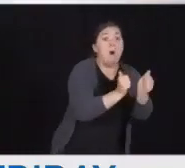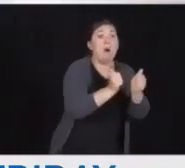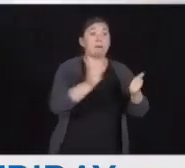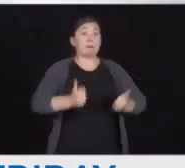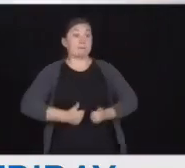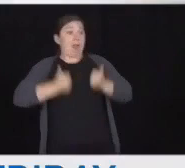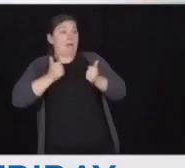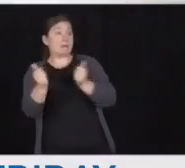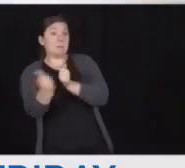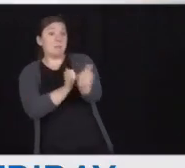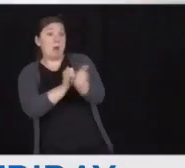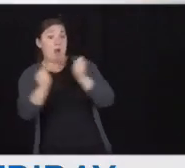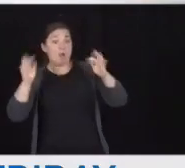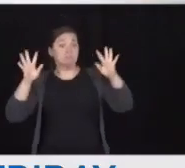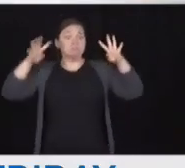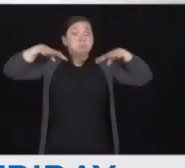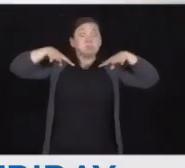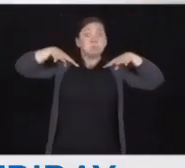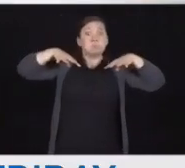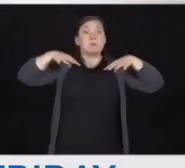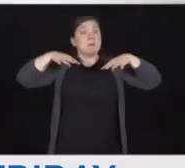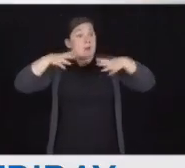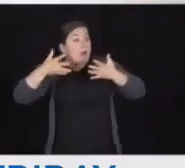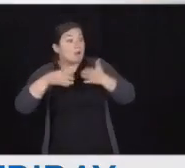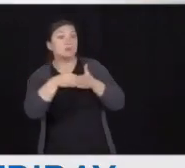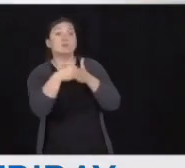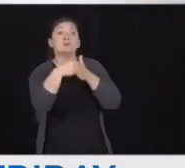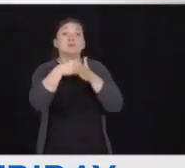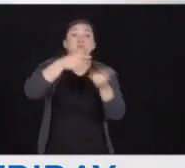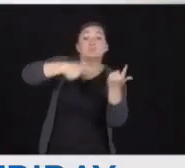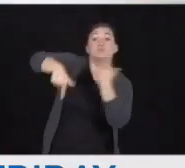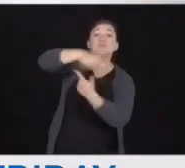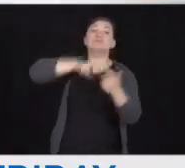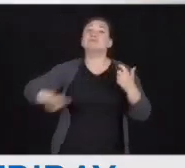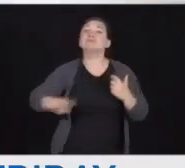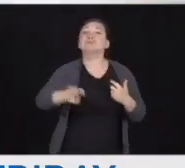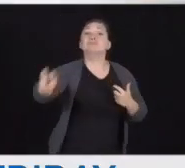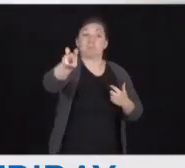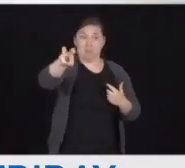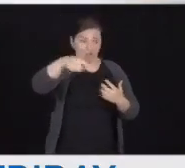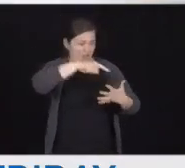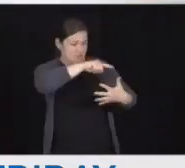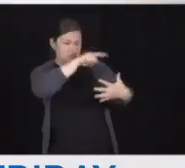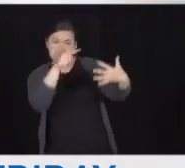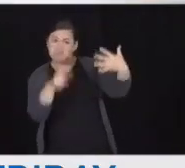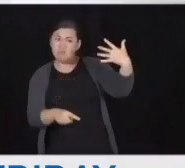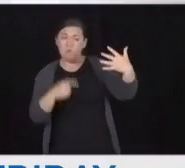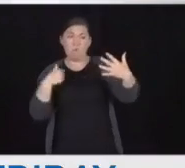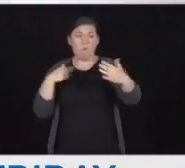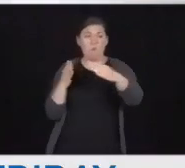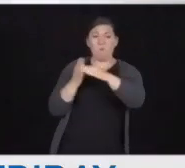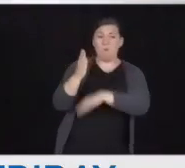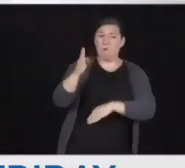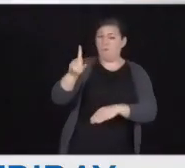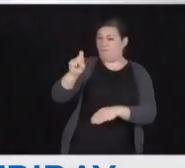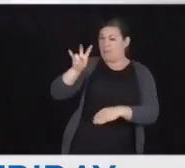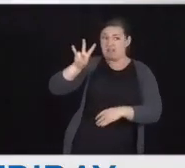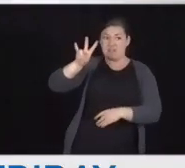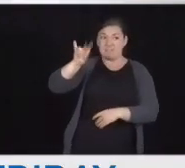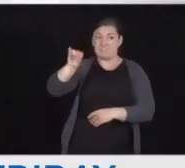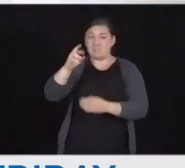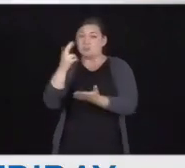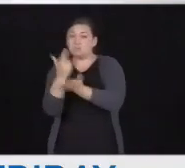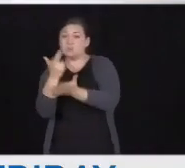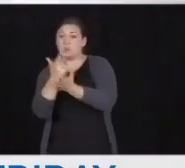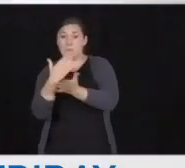update on how we're supporting parents as they return to work. And I know that parents want to know